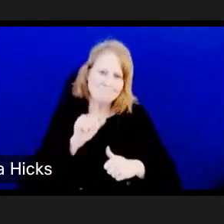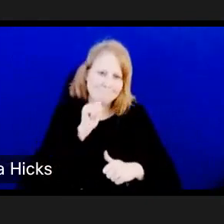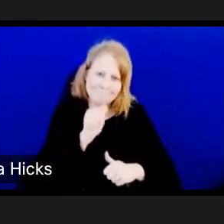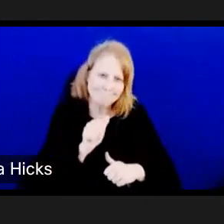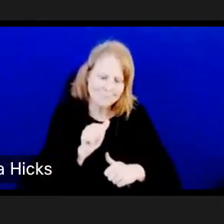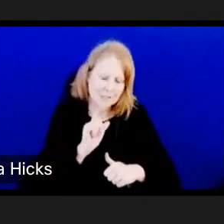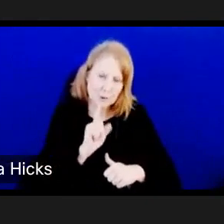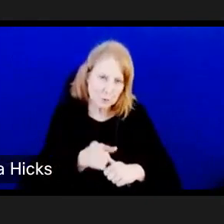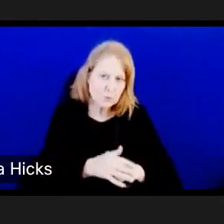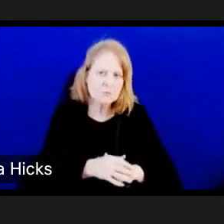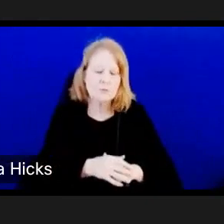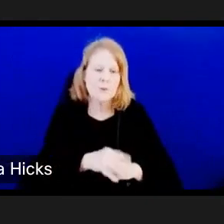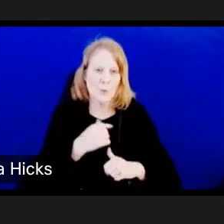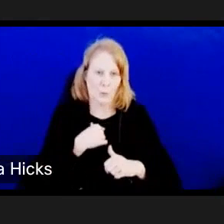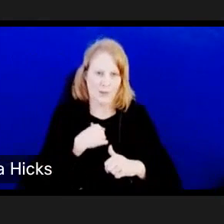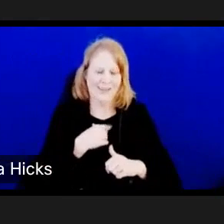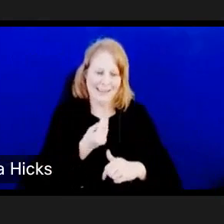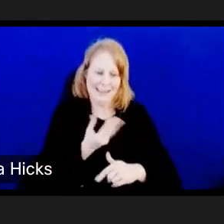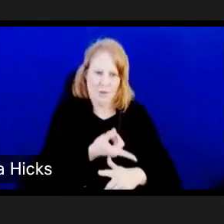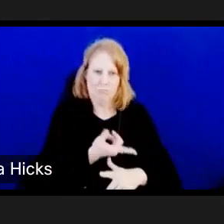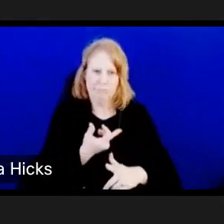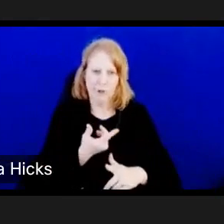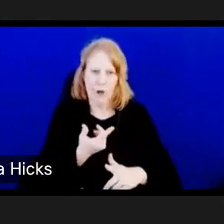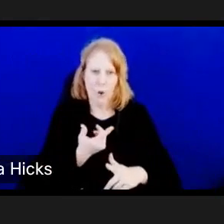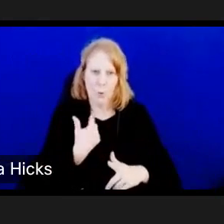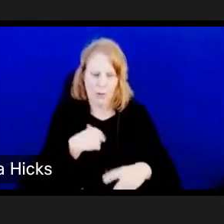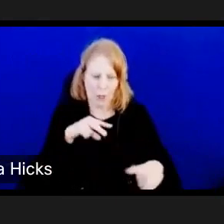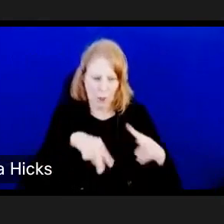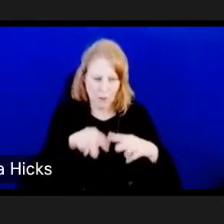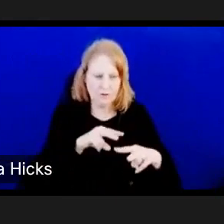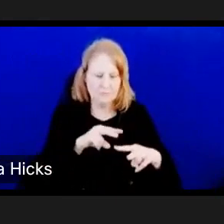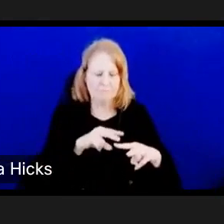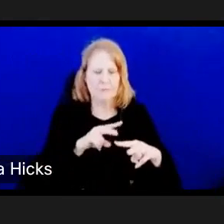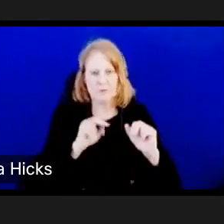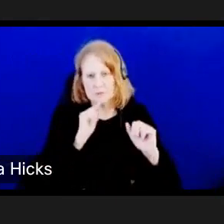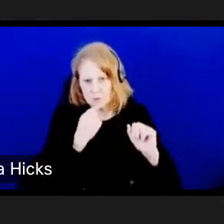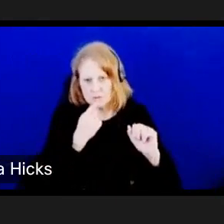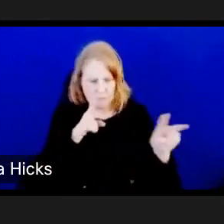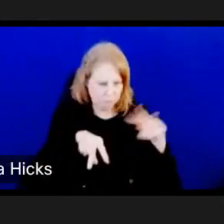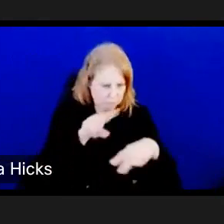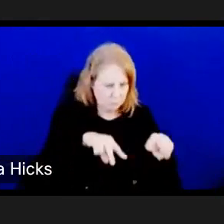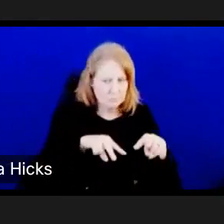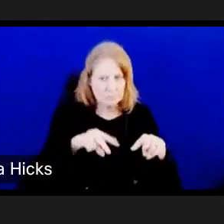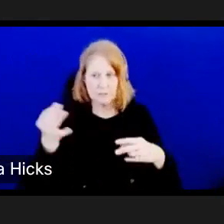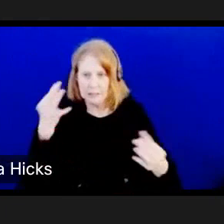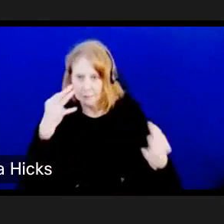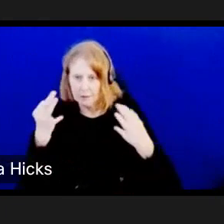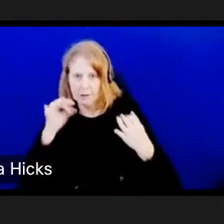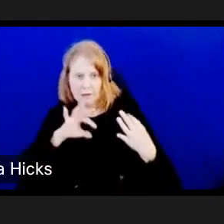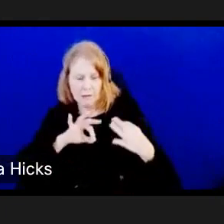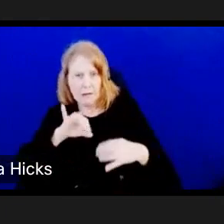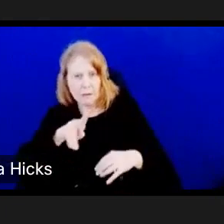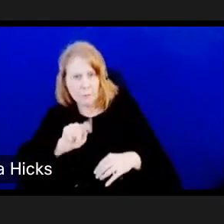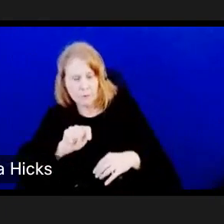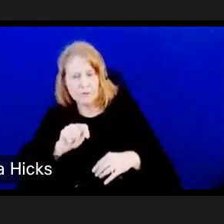and consideration and great weight. And then there have been many instances where we have taken the resolutions or the inputs and we have incorporated that into